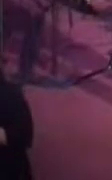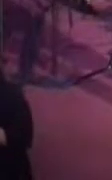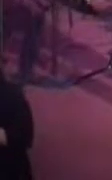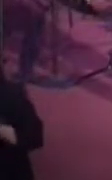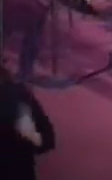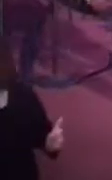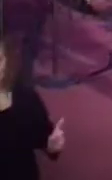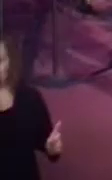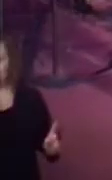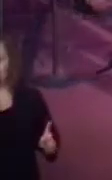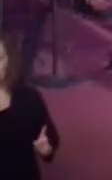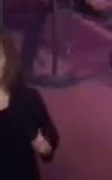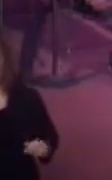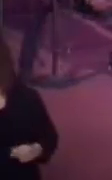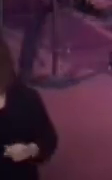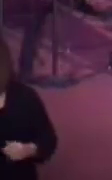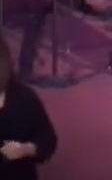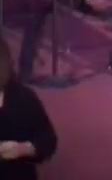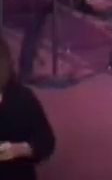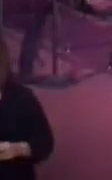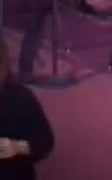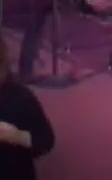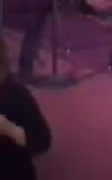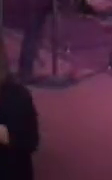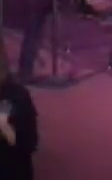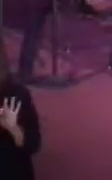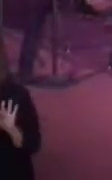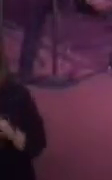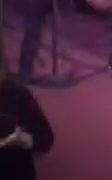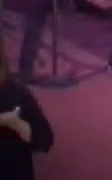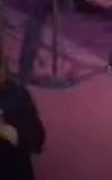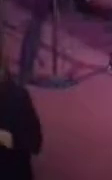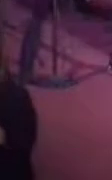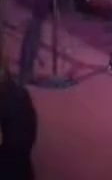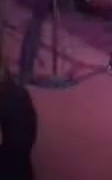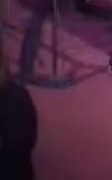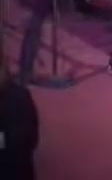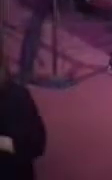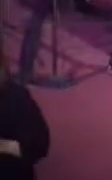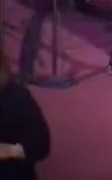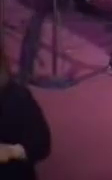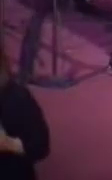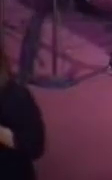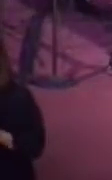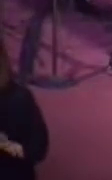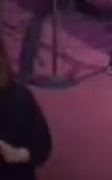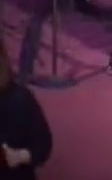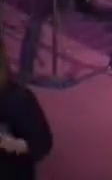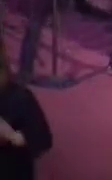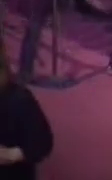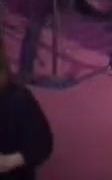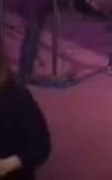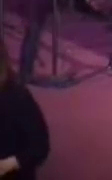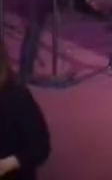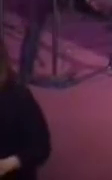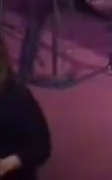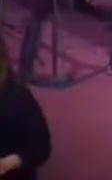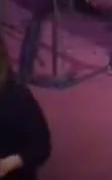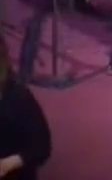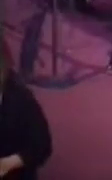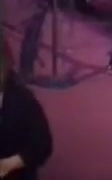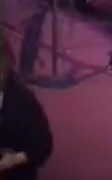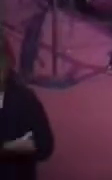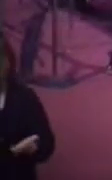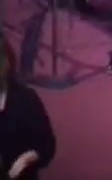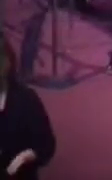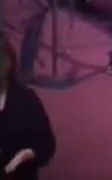freedom and offer prayers for people and be the religious person, the Christian, that she is. And what an incredible example of somebody who